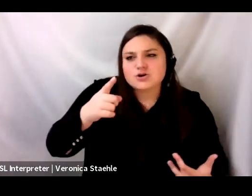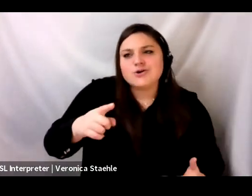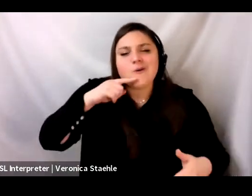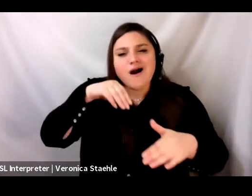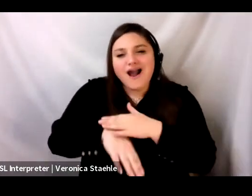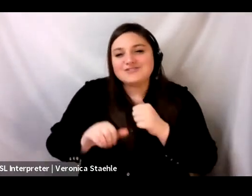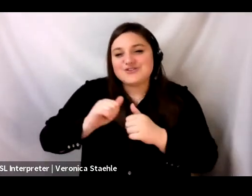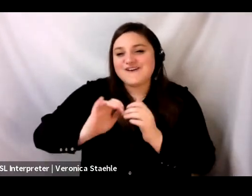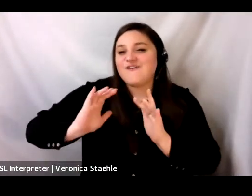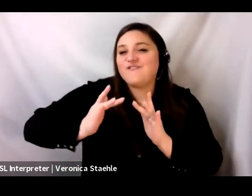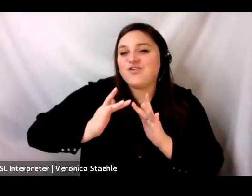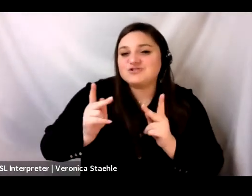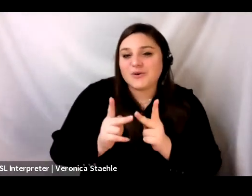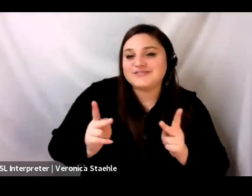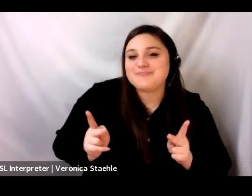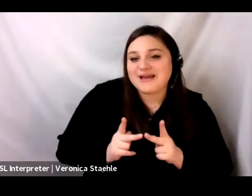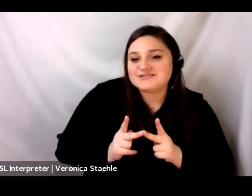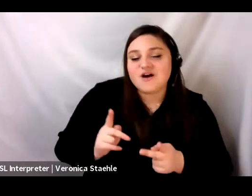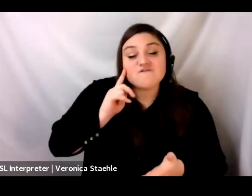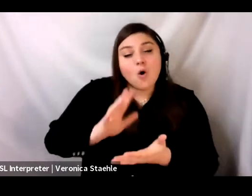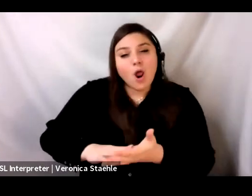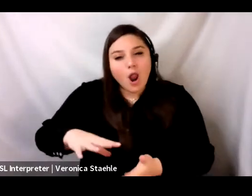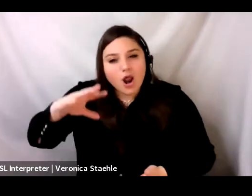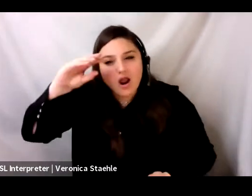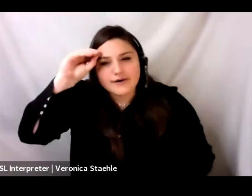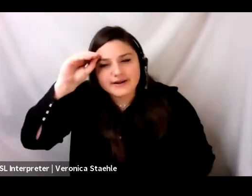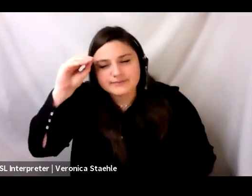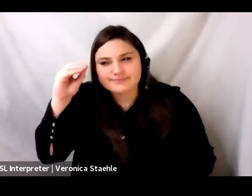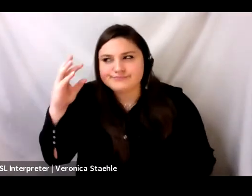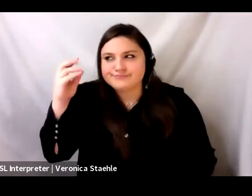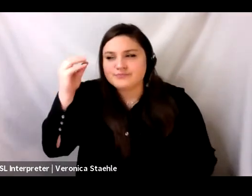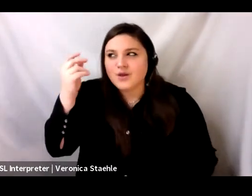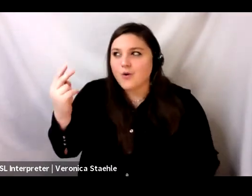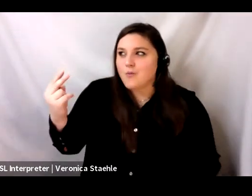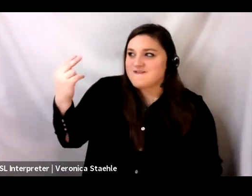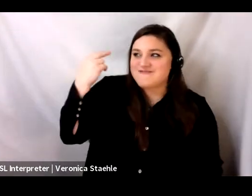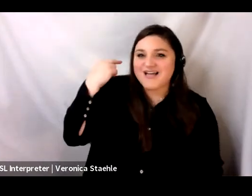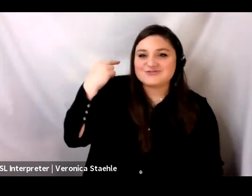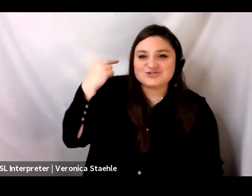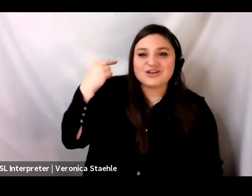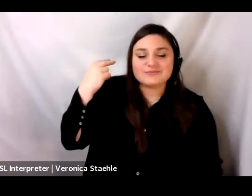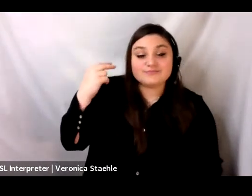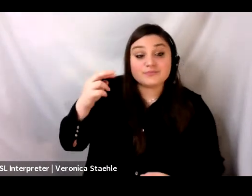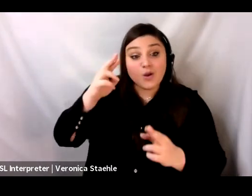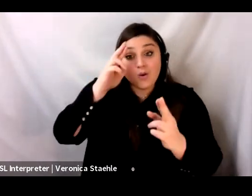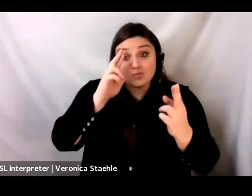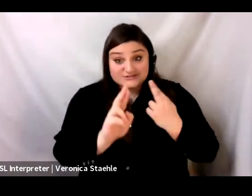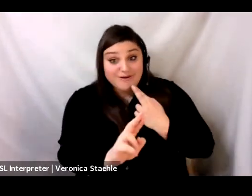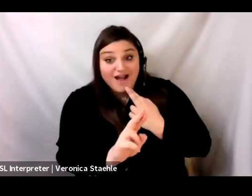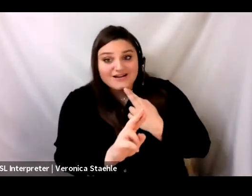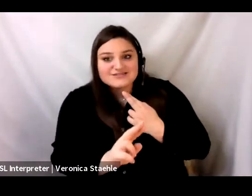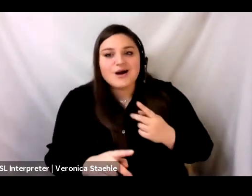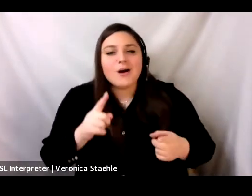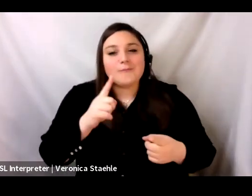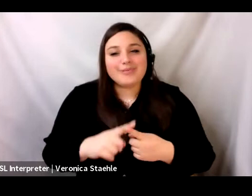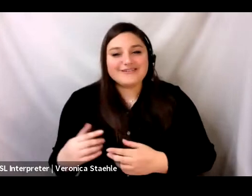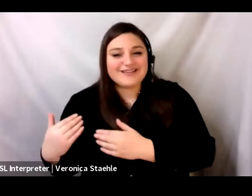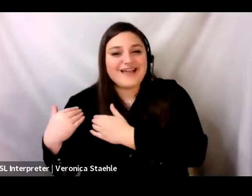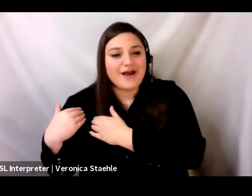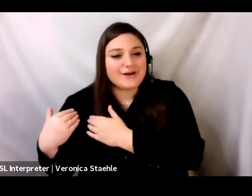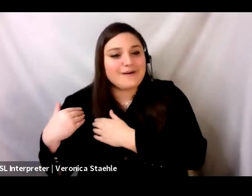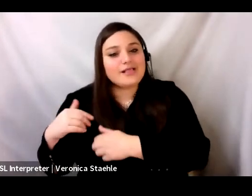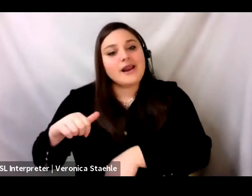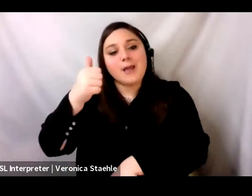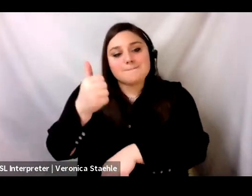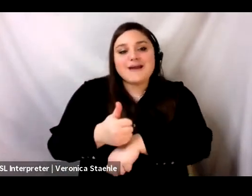of learning, reflection, respect, and accountability that is based on Dance NYC's